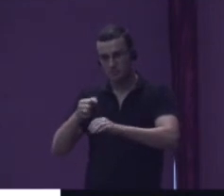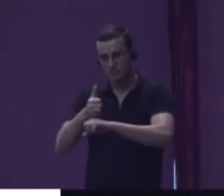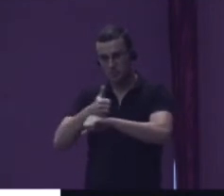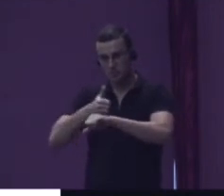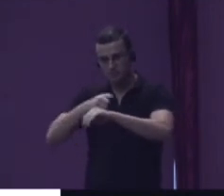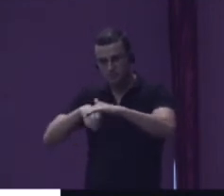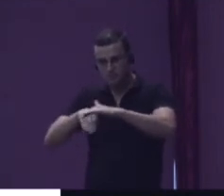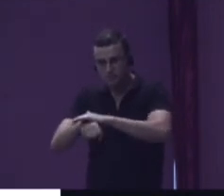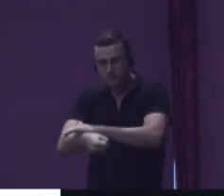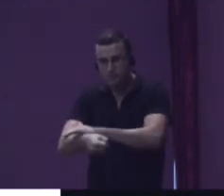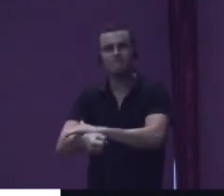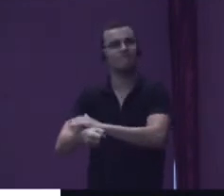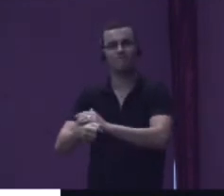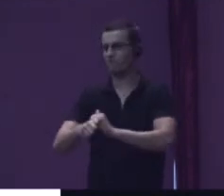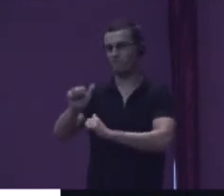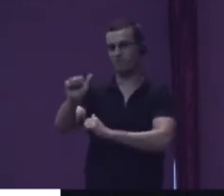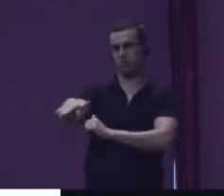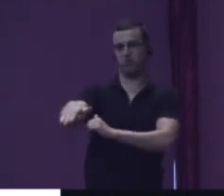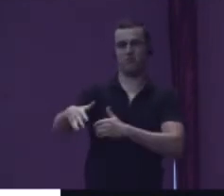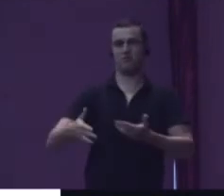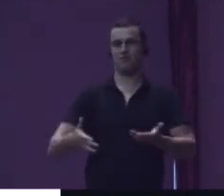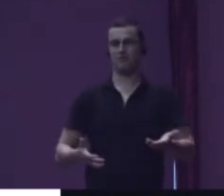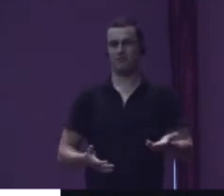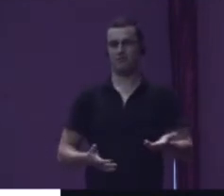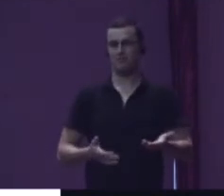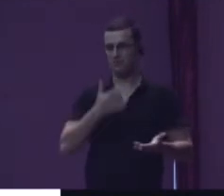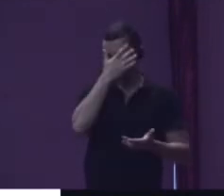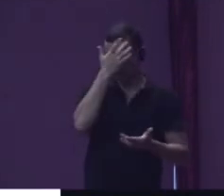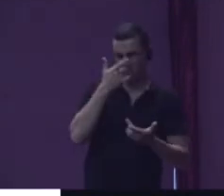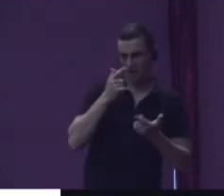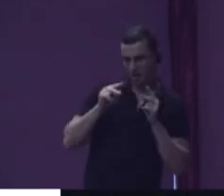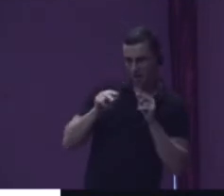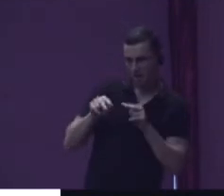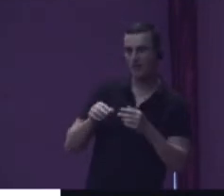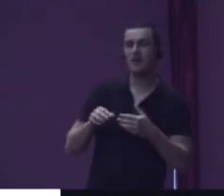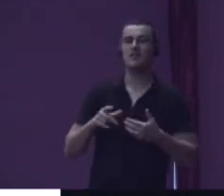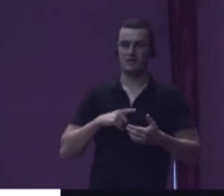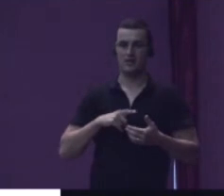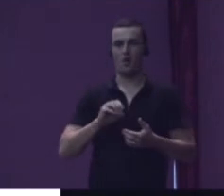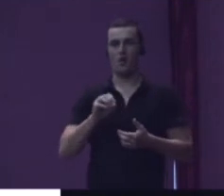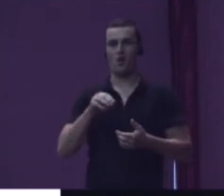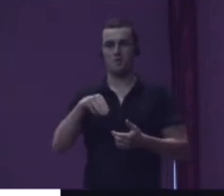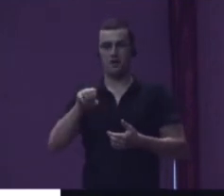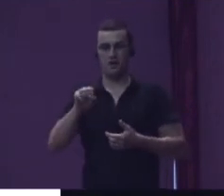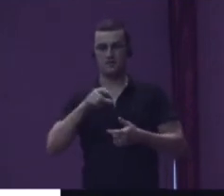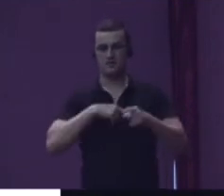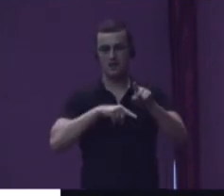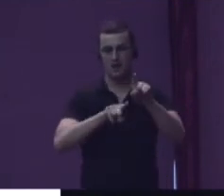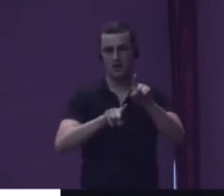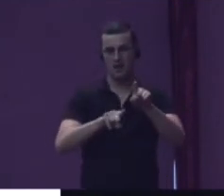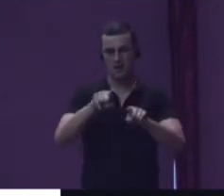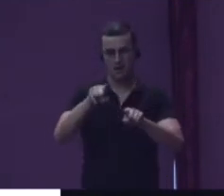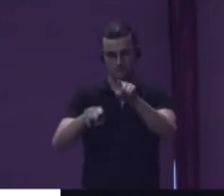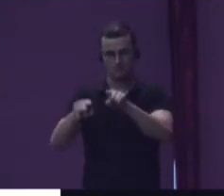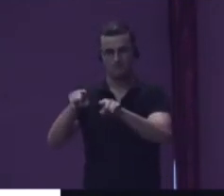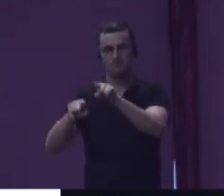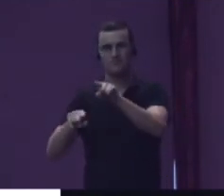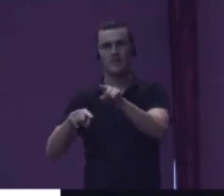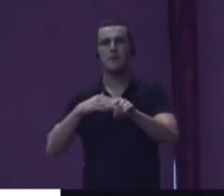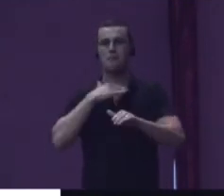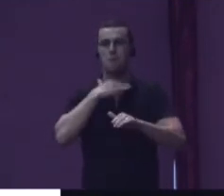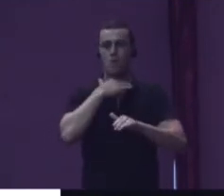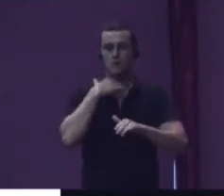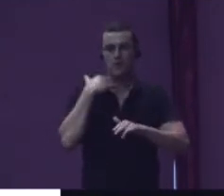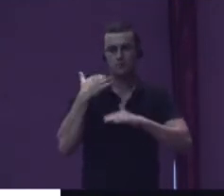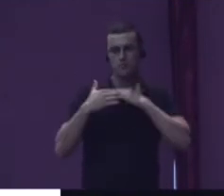examine the training programs, not cut them out, revise them, and also look at the structural factors that